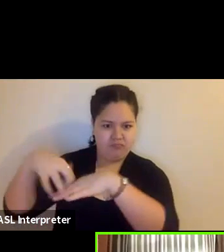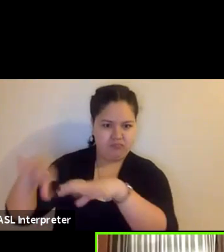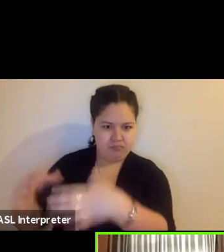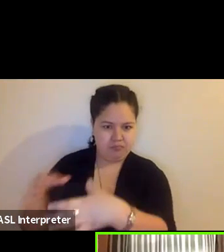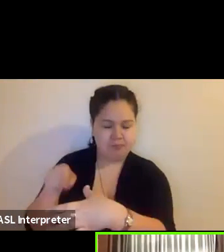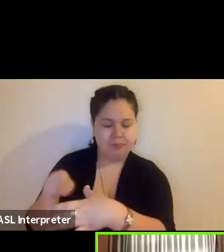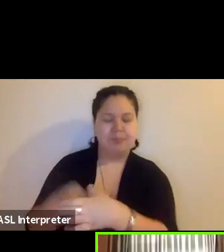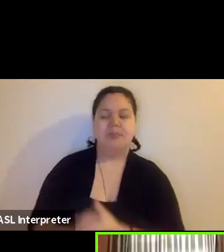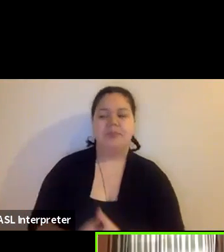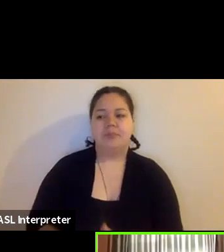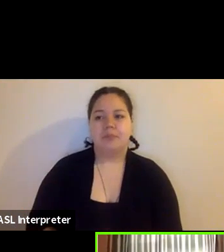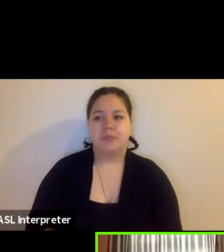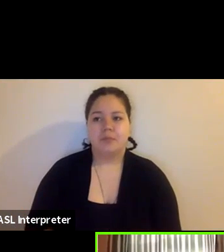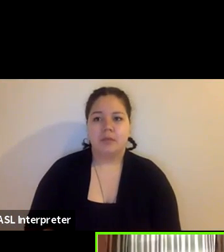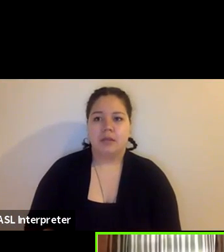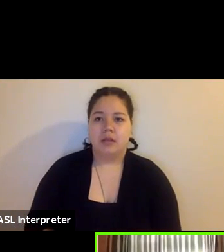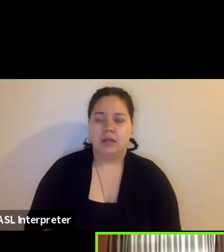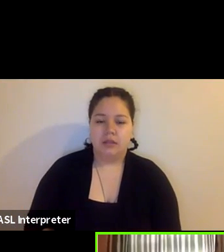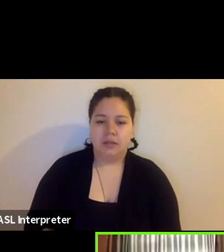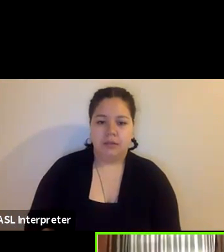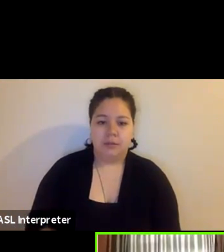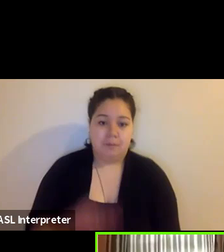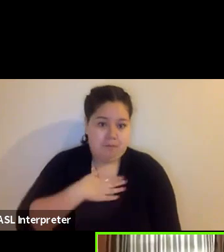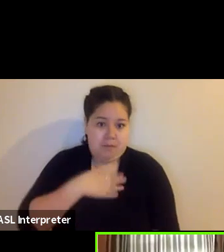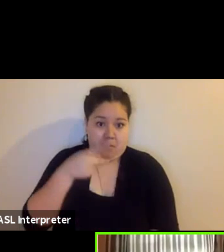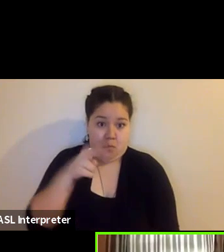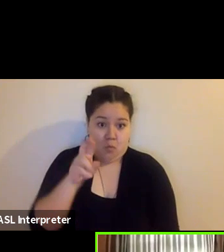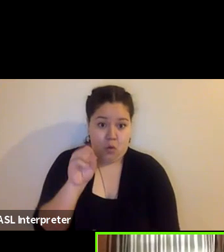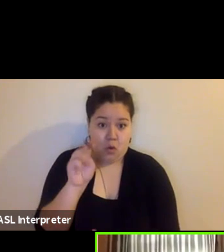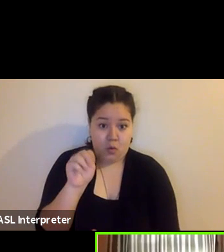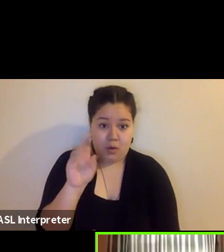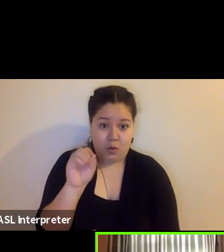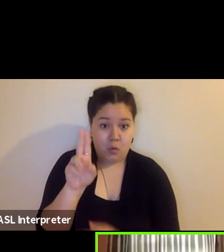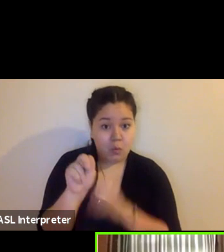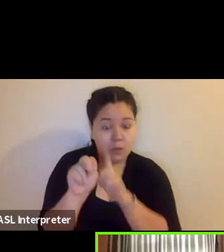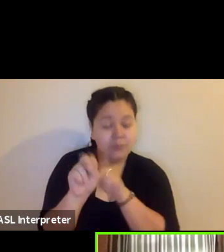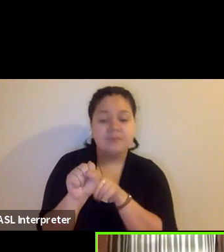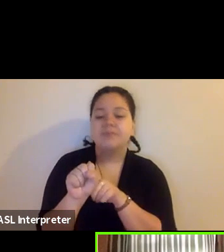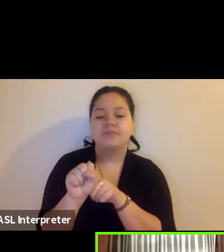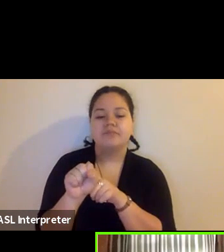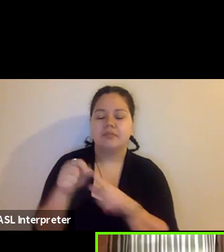It's an interesting territory. Oh, my pronouns. Well,